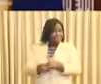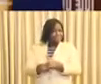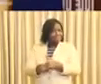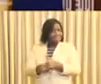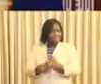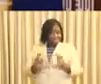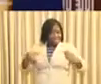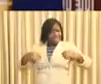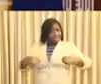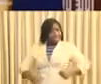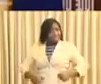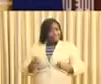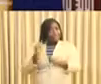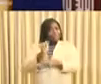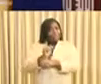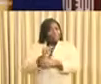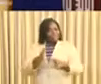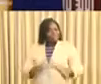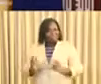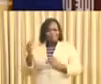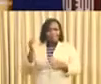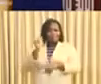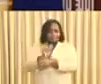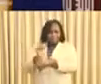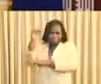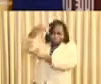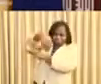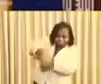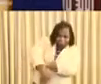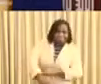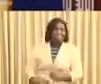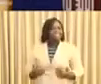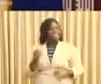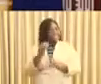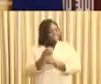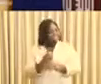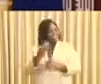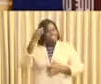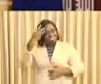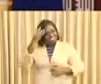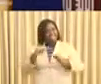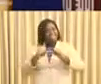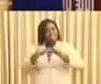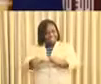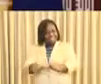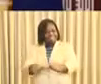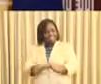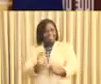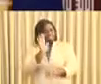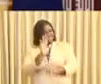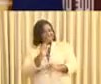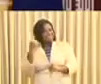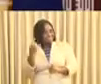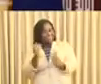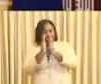day and night to care for the stricken must continually be in our prayers. Their efforts will be in